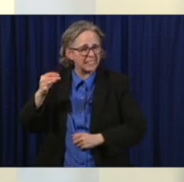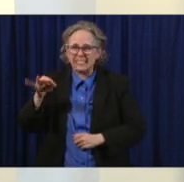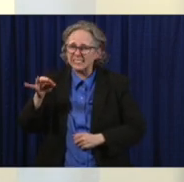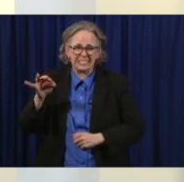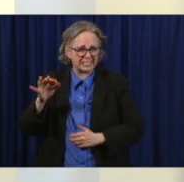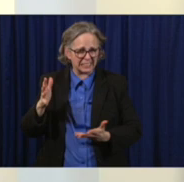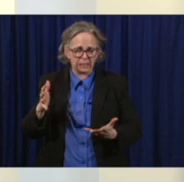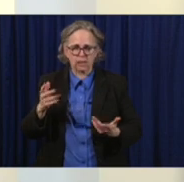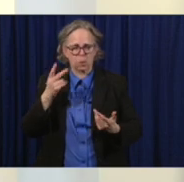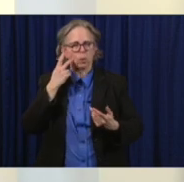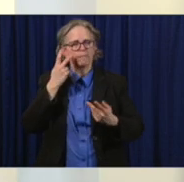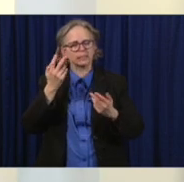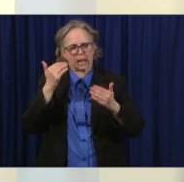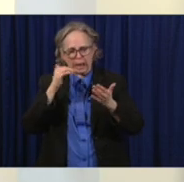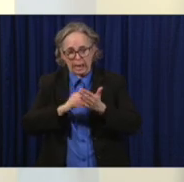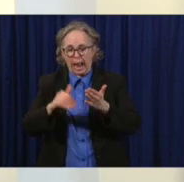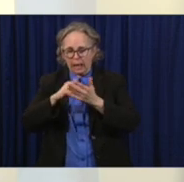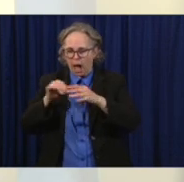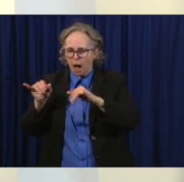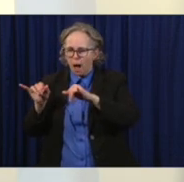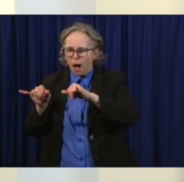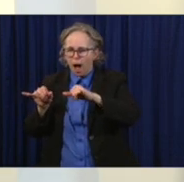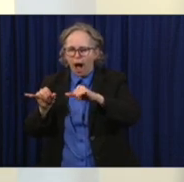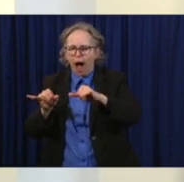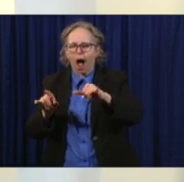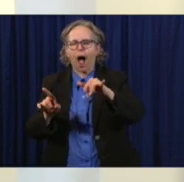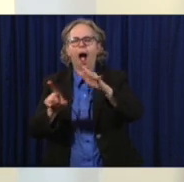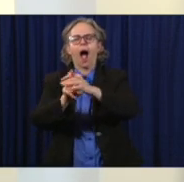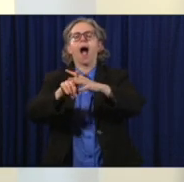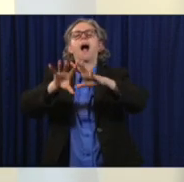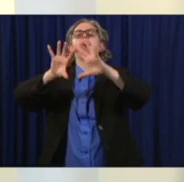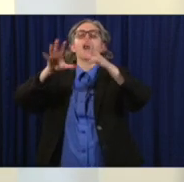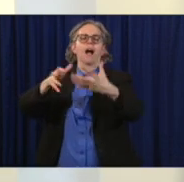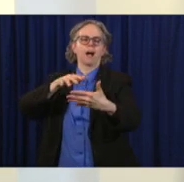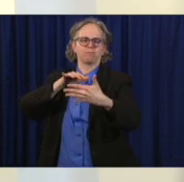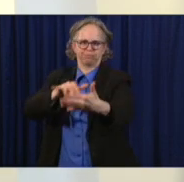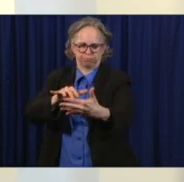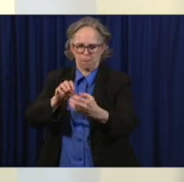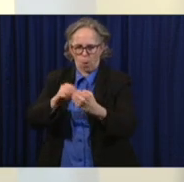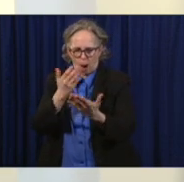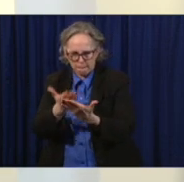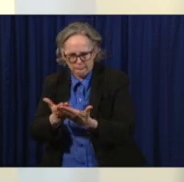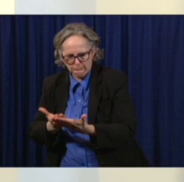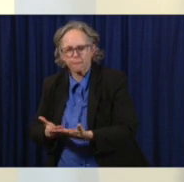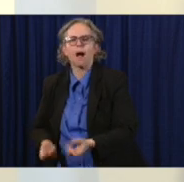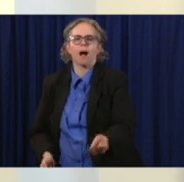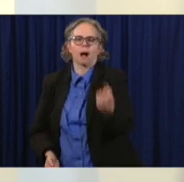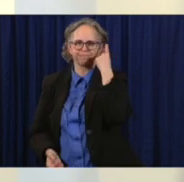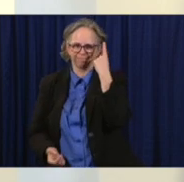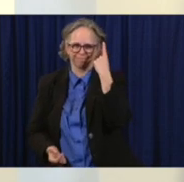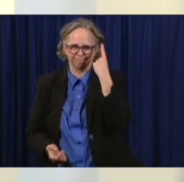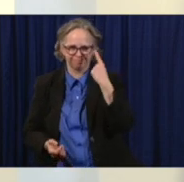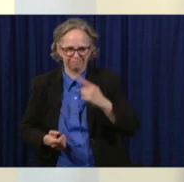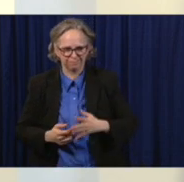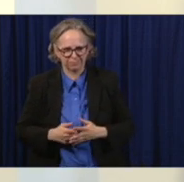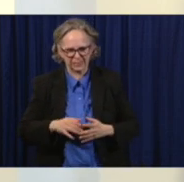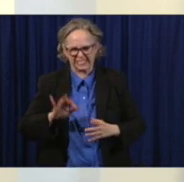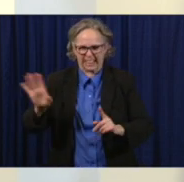and we look at data that's arriving more and more that tells us that this infection was here with us sooner, we look at some of